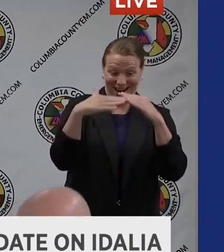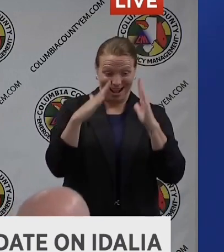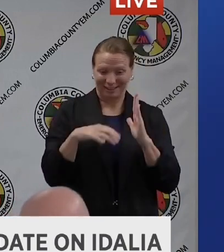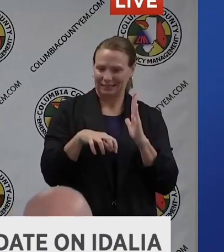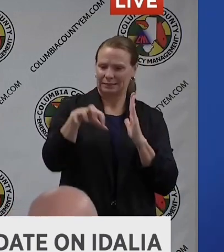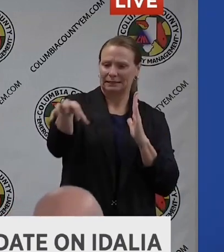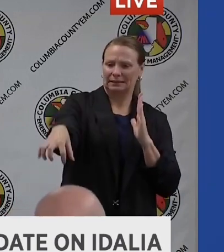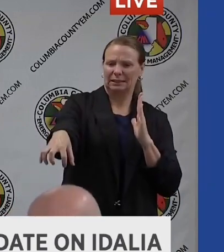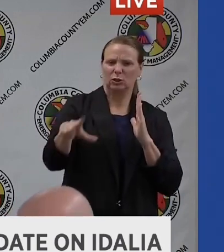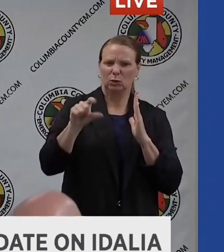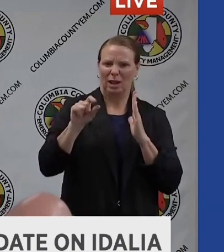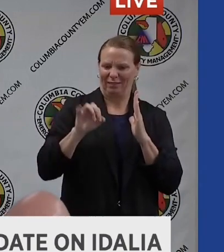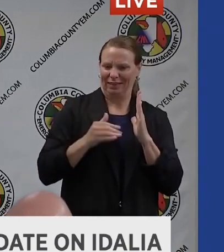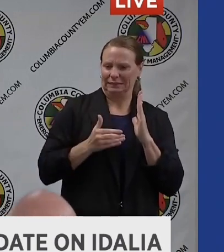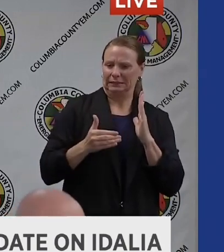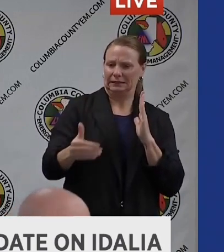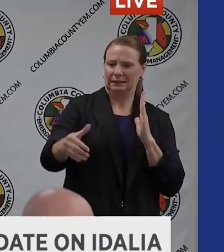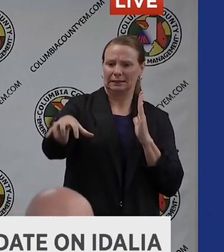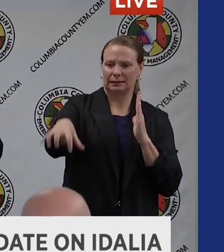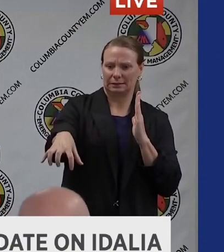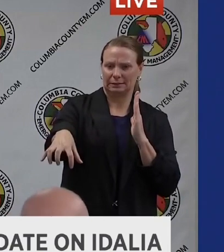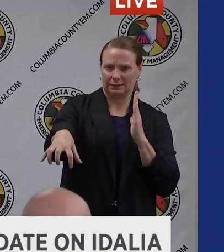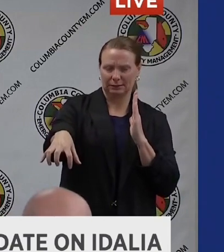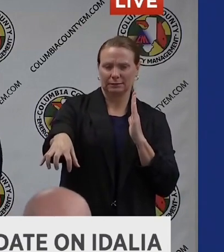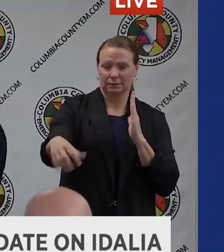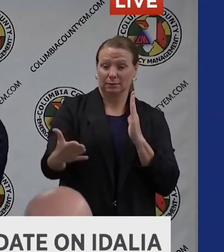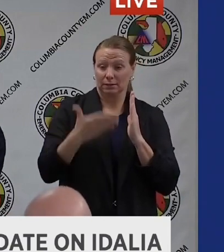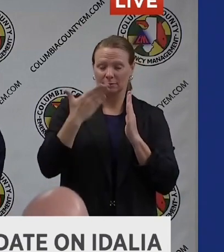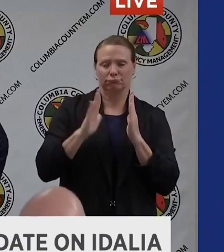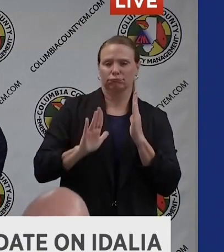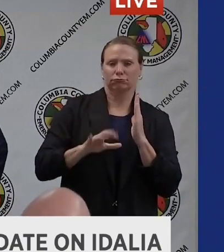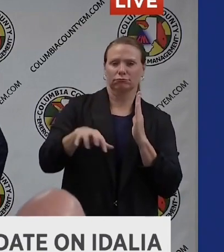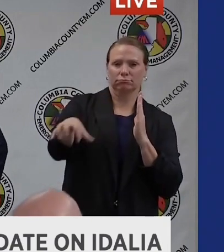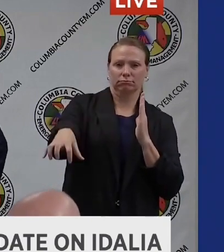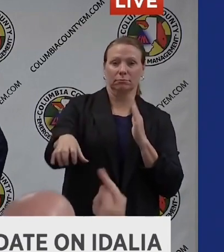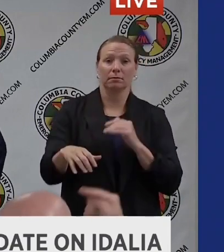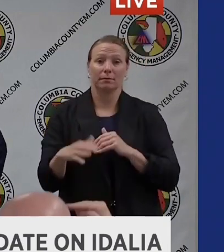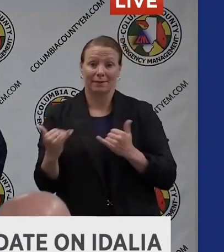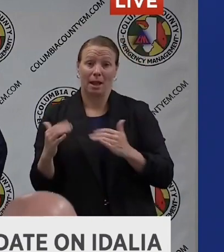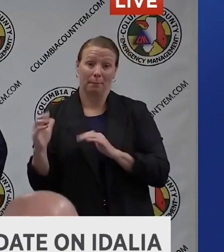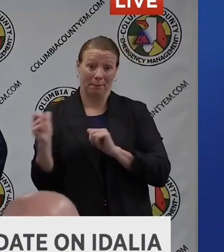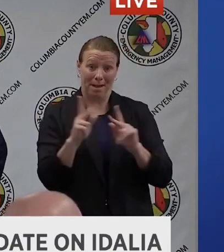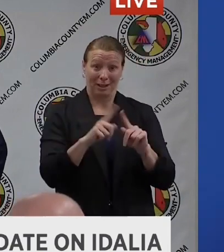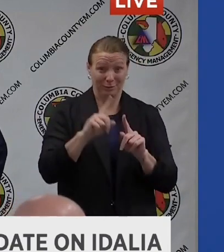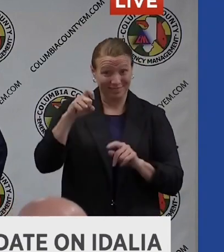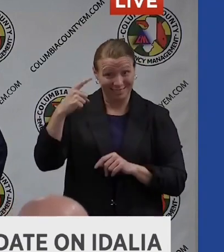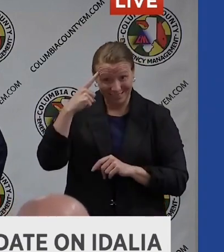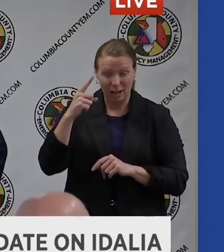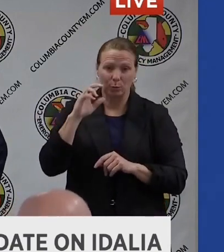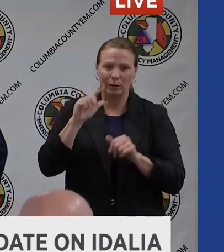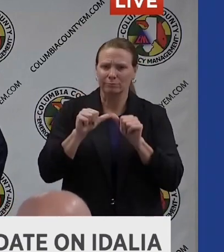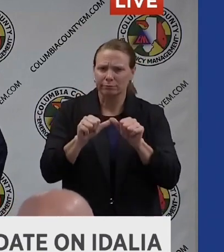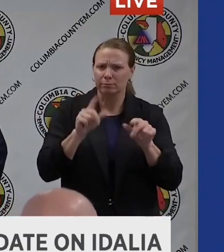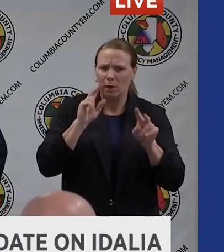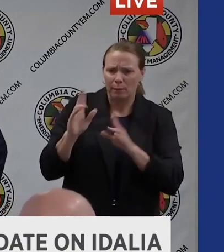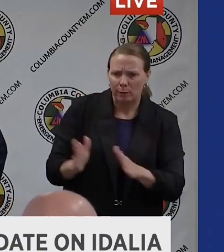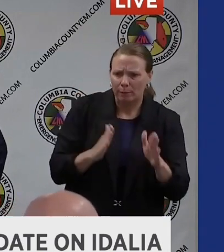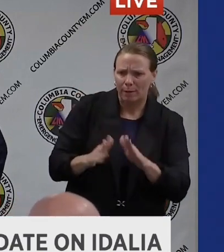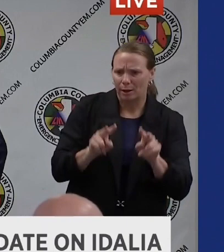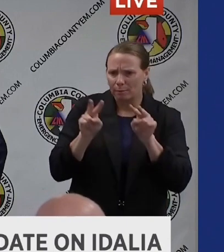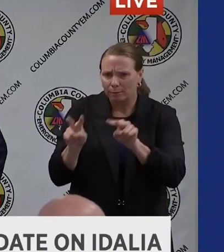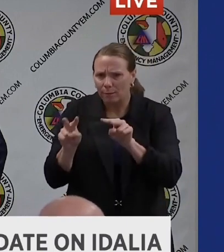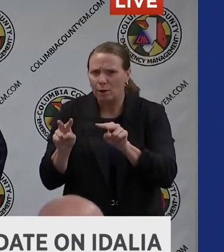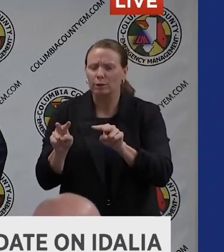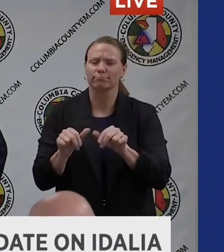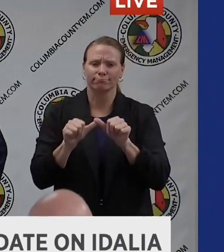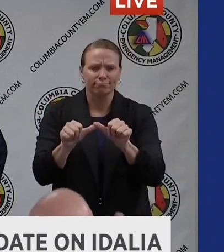coming into your house. We're going to be heading back after this to Tallahassee to continue with preparation efforts. In the meantime,